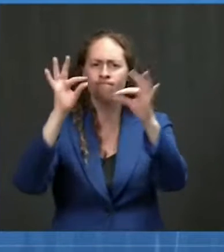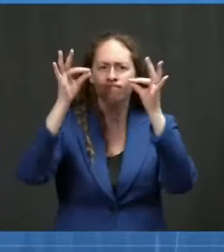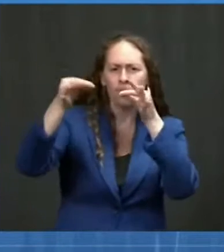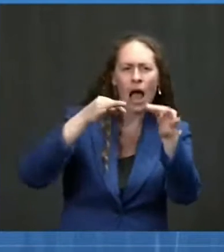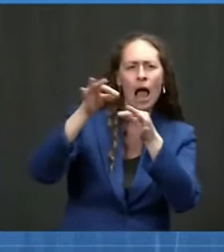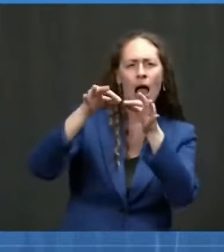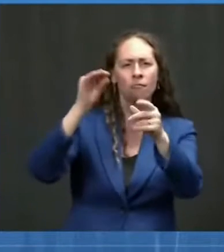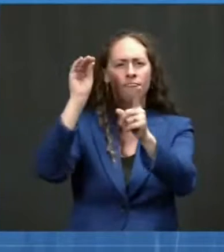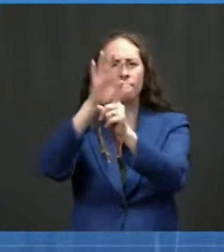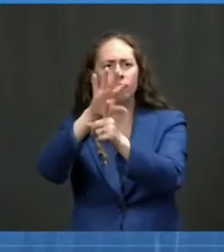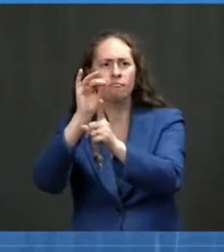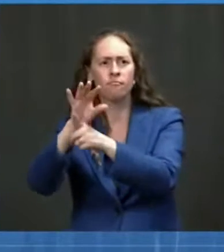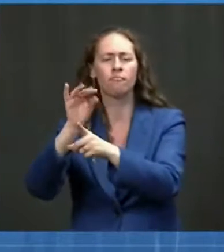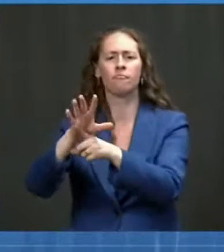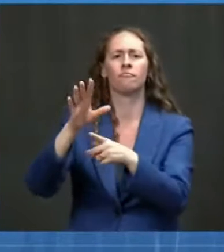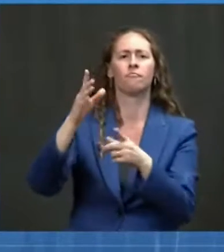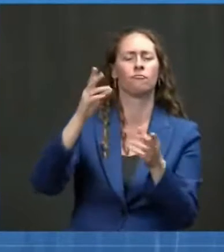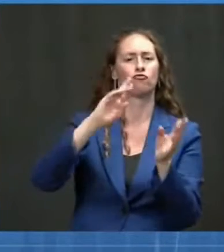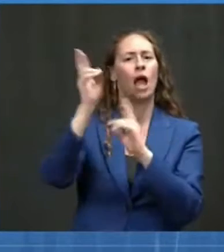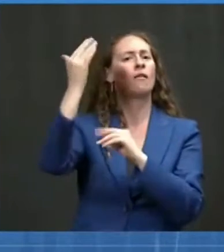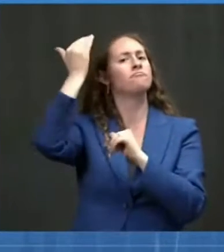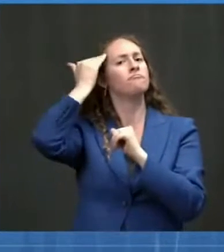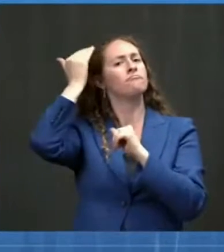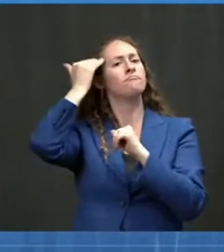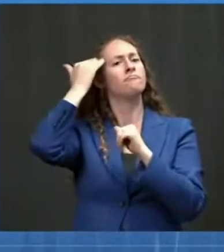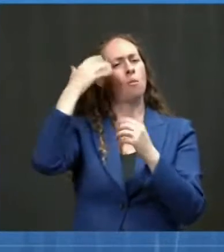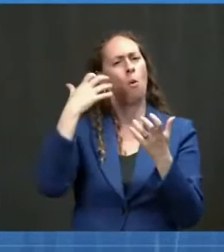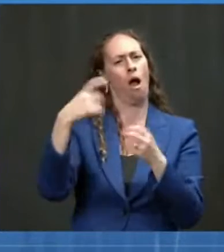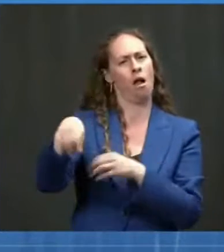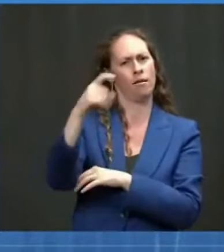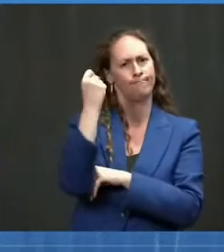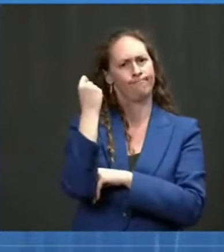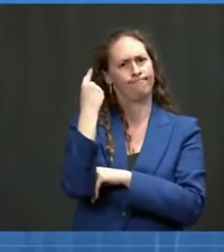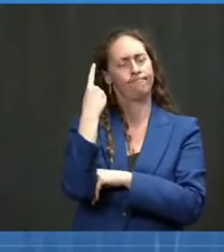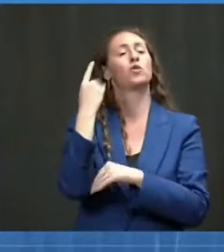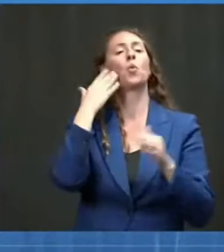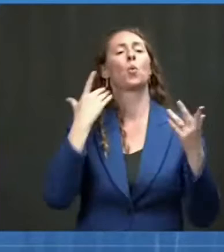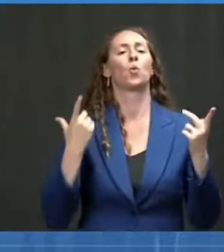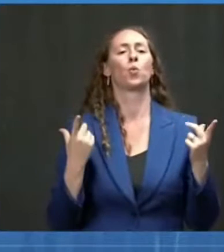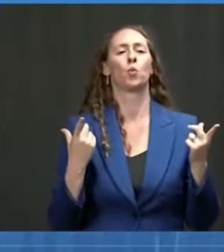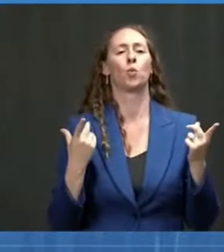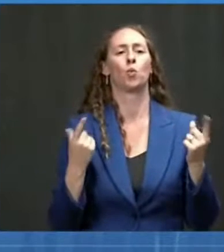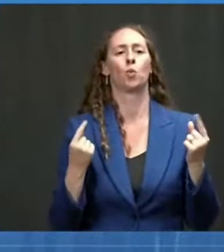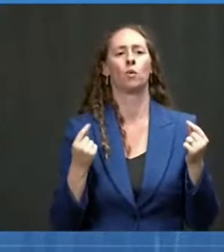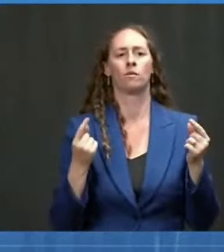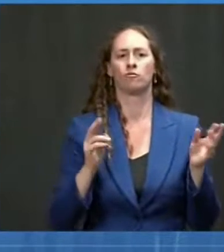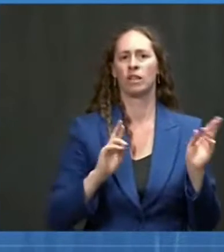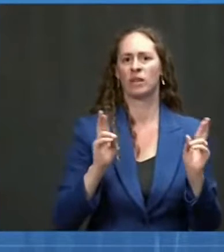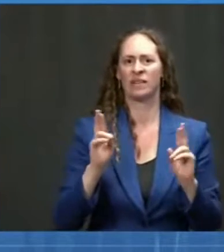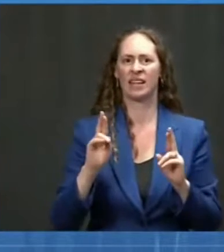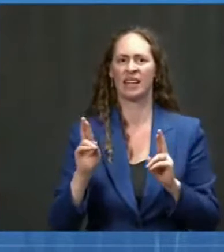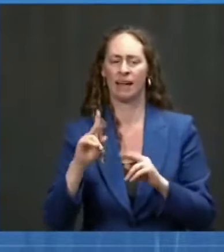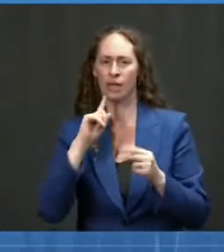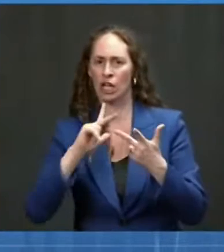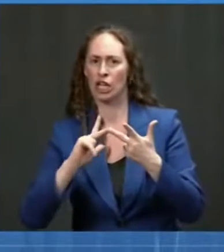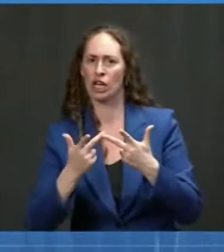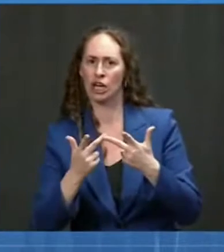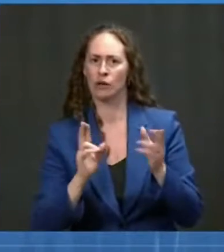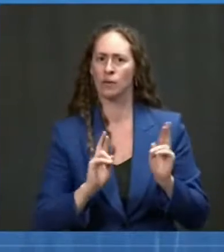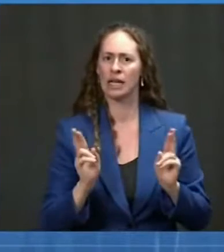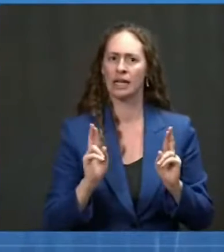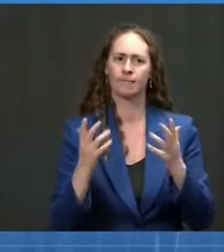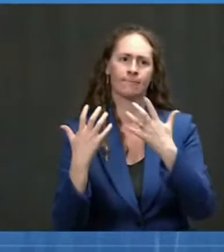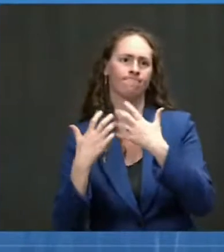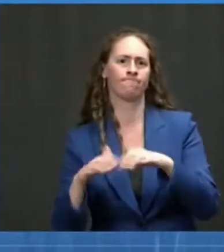and start offering boosters, everybody understands what has to be done and who needs to be boosted. And that is why we are announcing this plan in advance